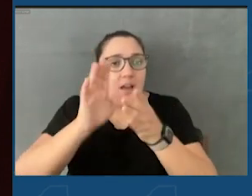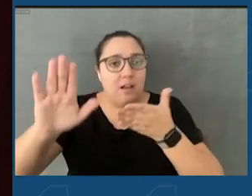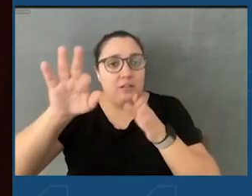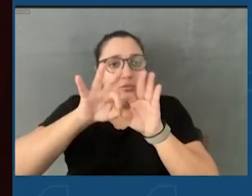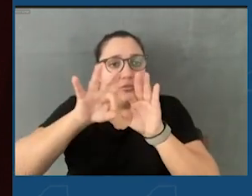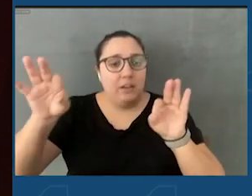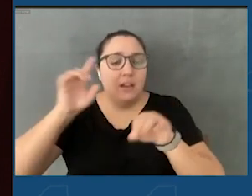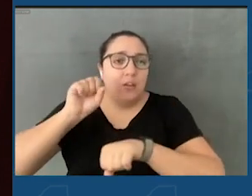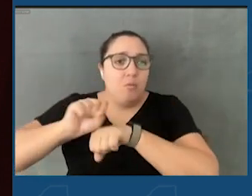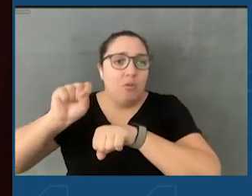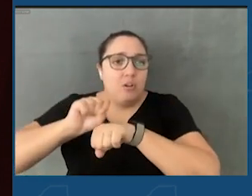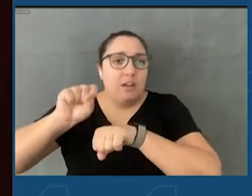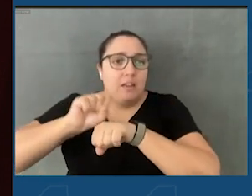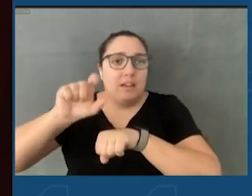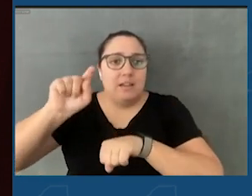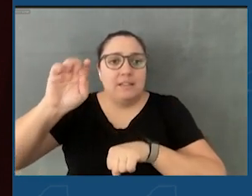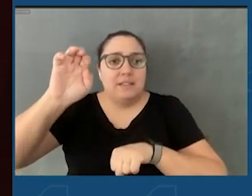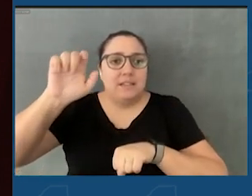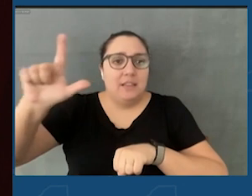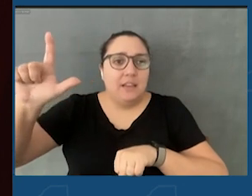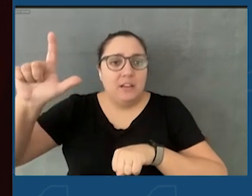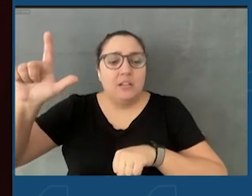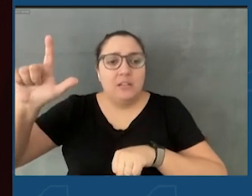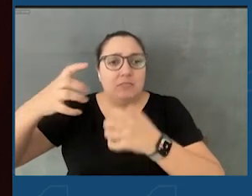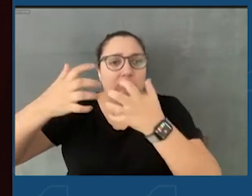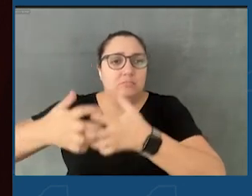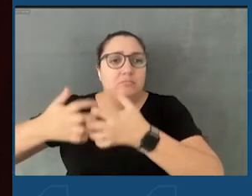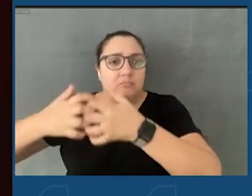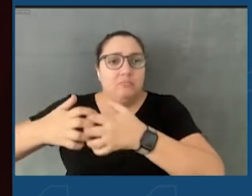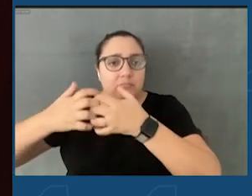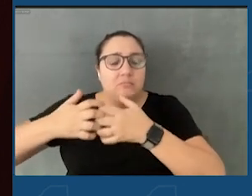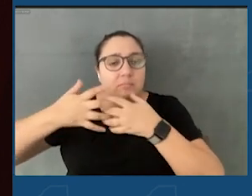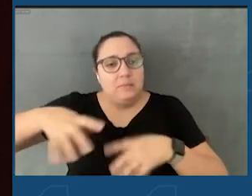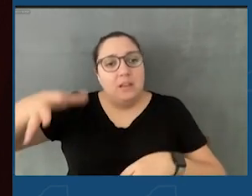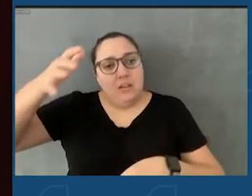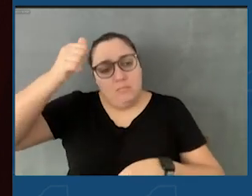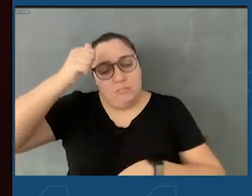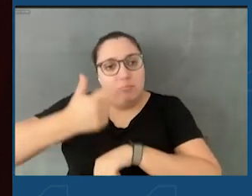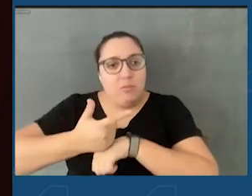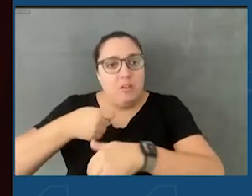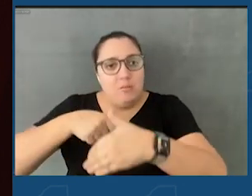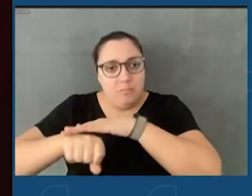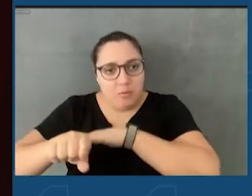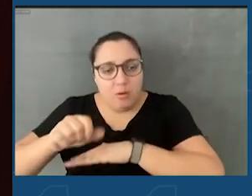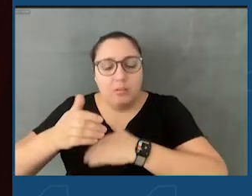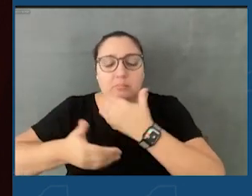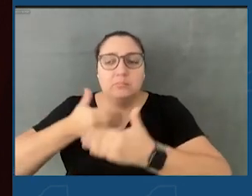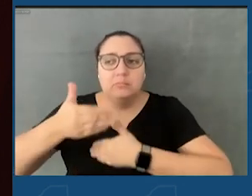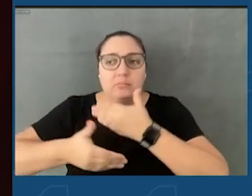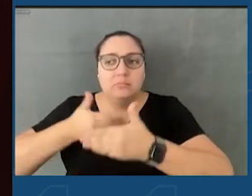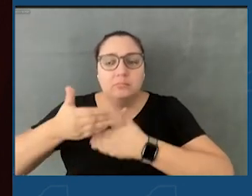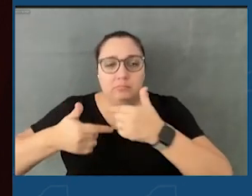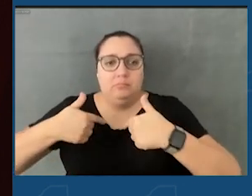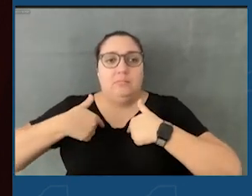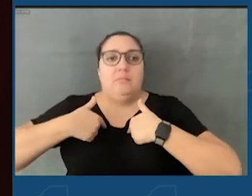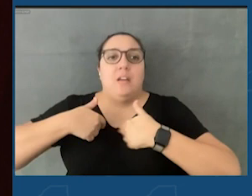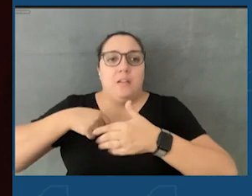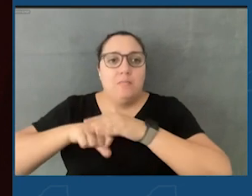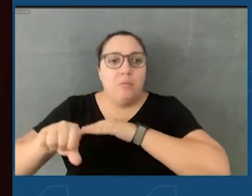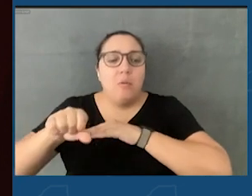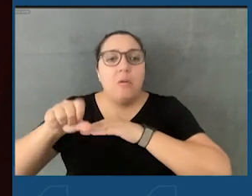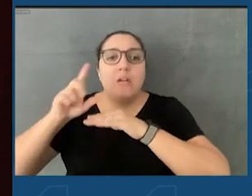when my brother was born. 9 months later, their daughter comes along and they need a little tiny flat above a building near the steel